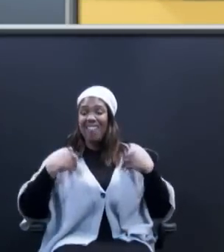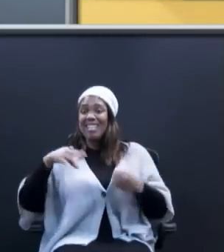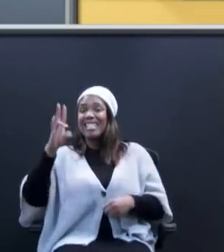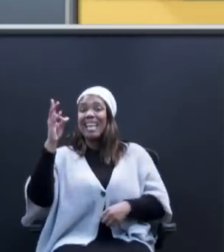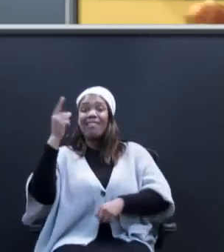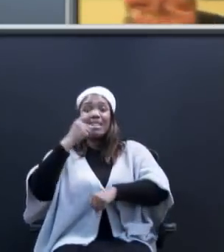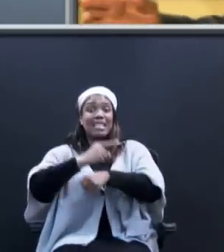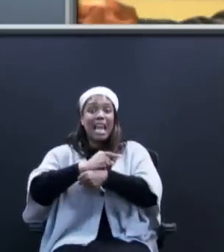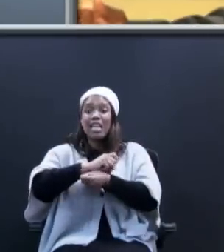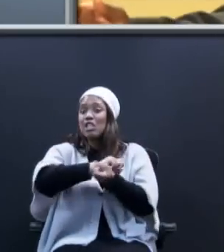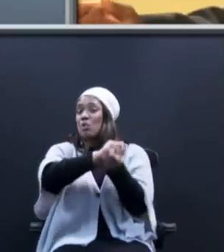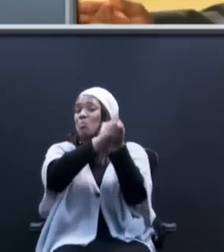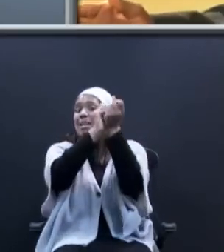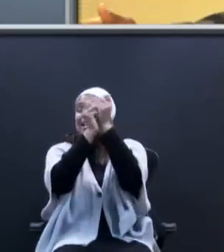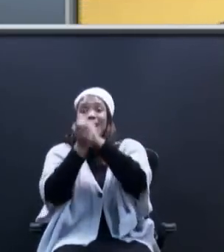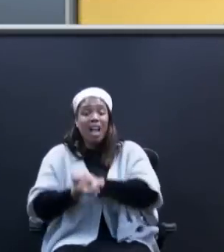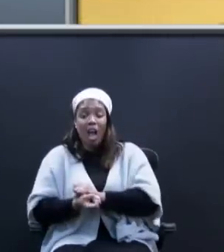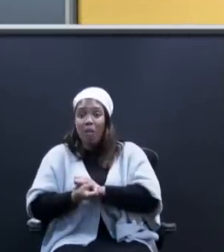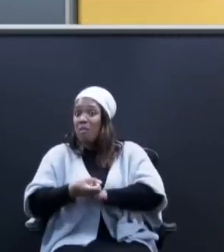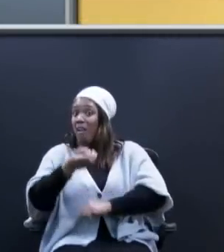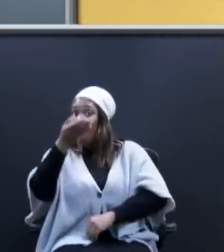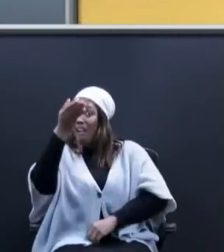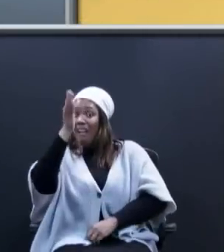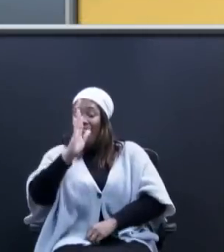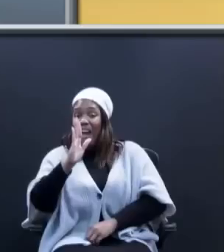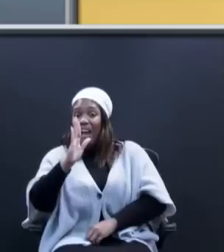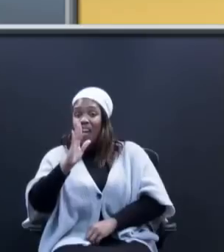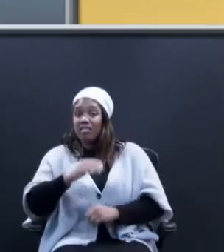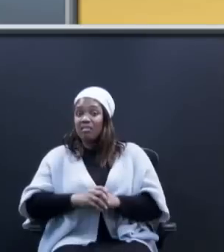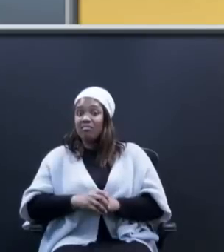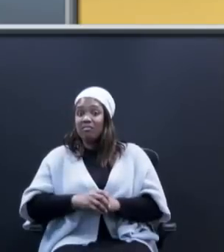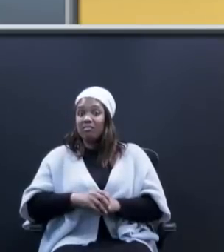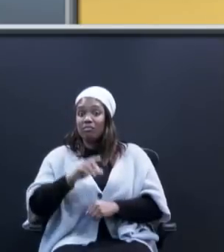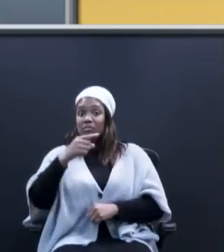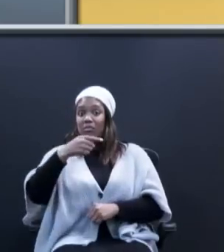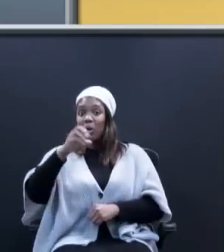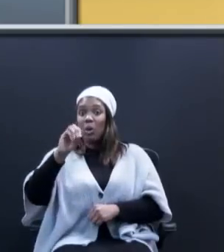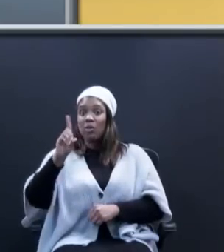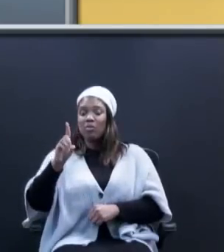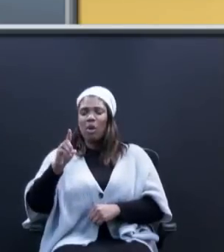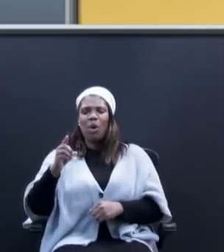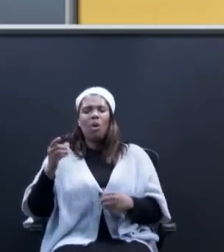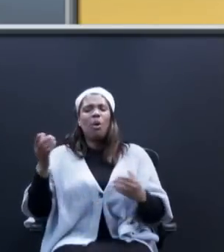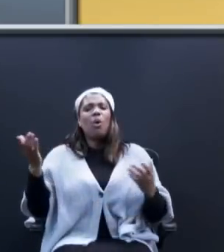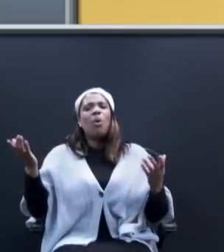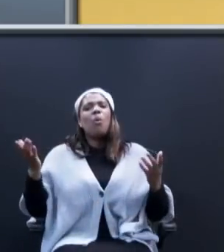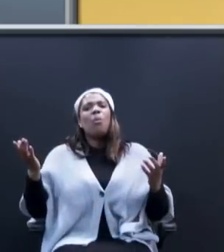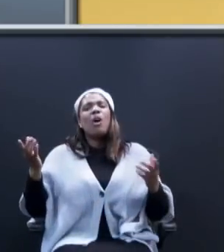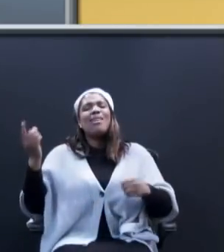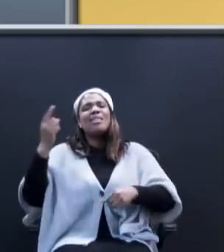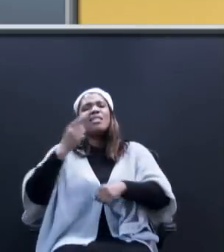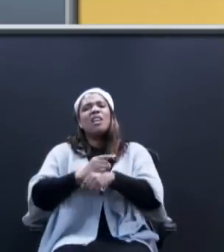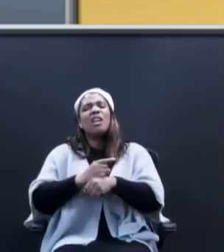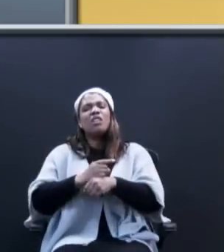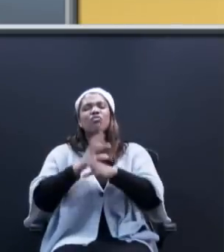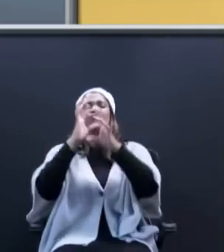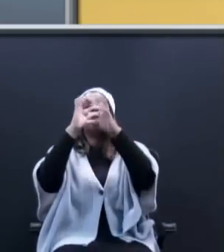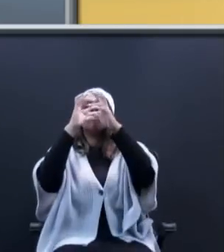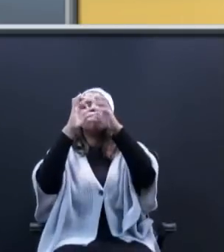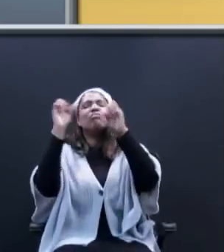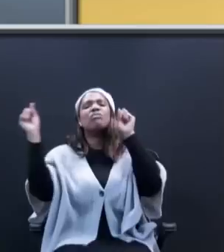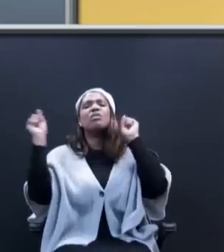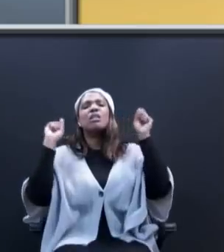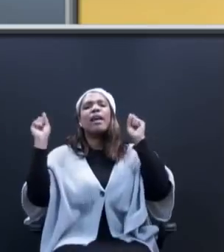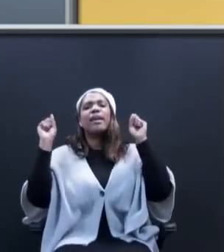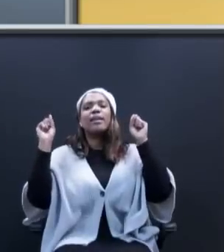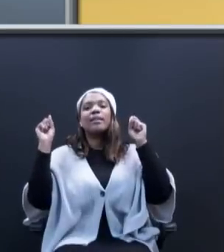7 days. And when that seventh trumpet blows, sisters and brothers, what day is going to be blown on? The Day of Atonement.